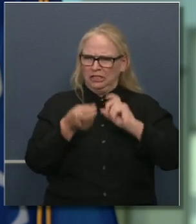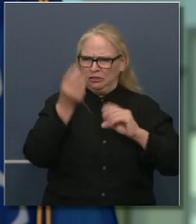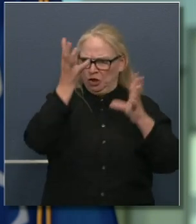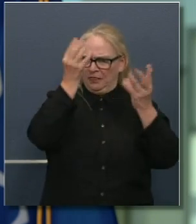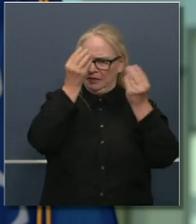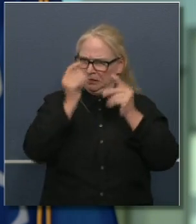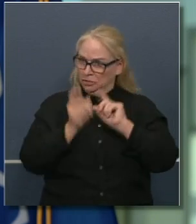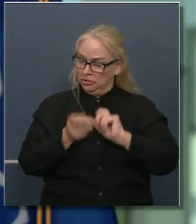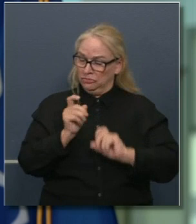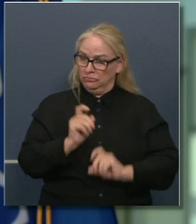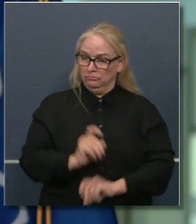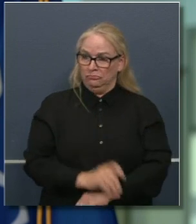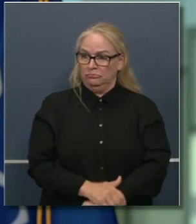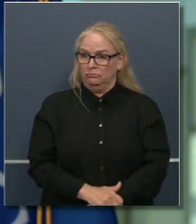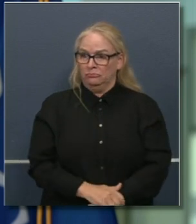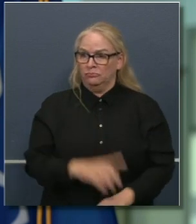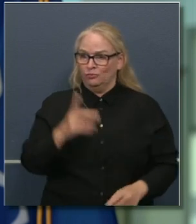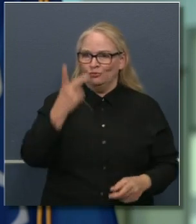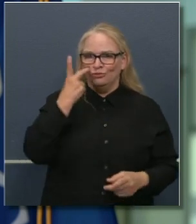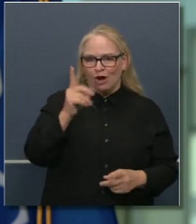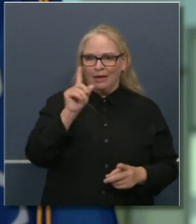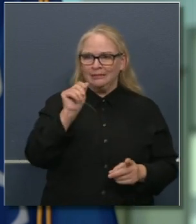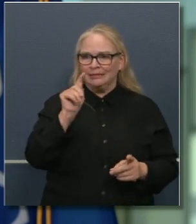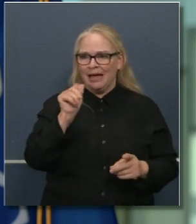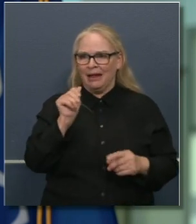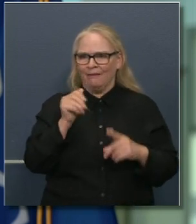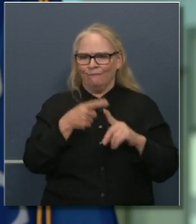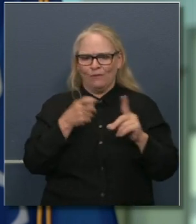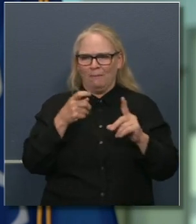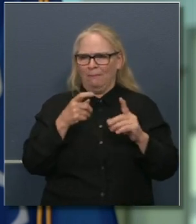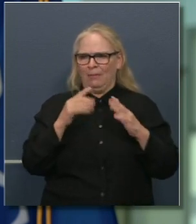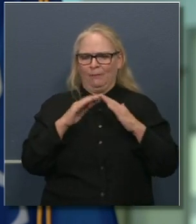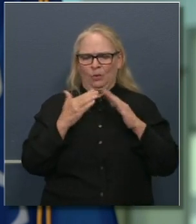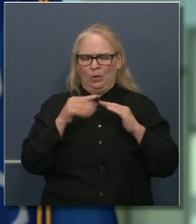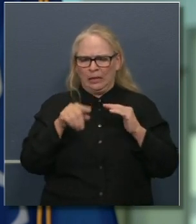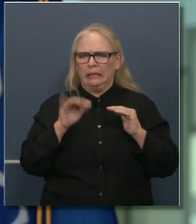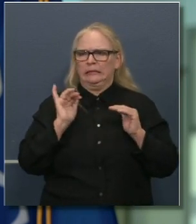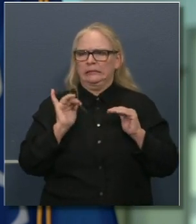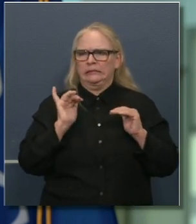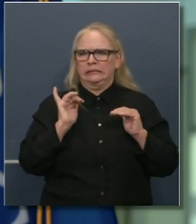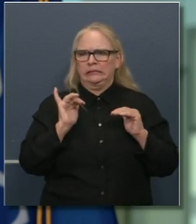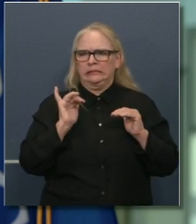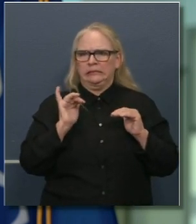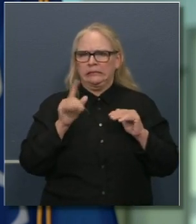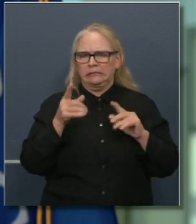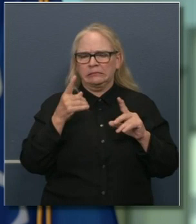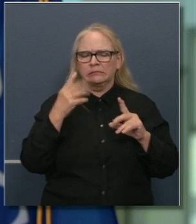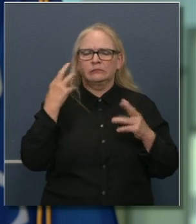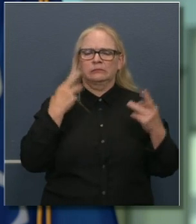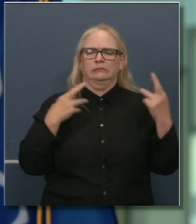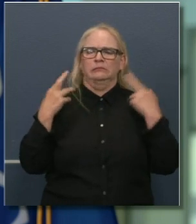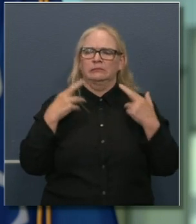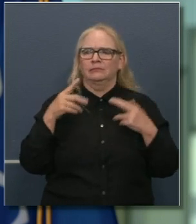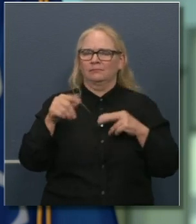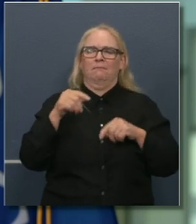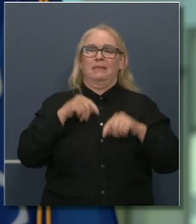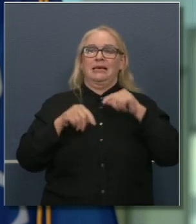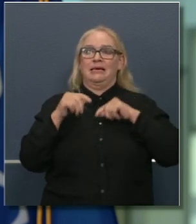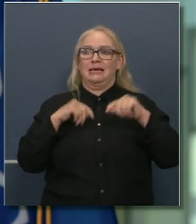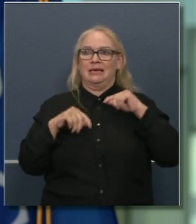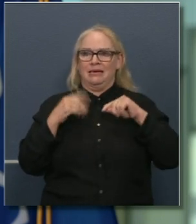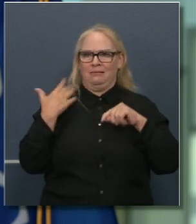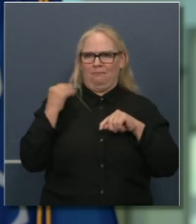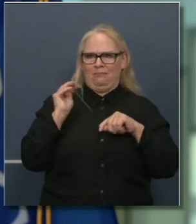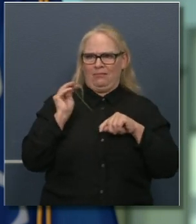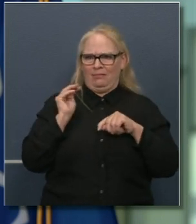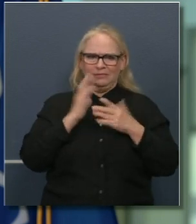you see data from some of the local communities that gave you pause? Did you see maybe the suggestions of other school districts that have already moved to this? What changed?